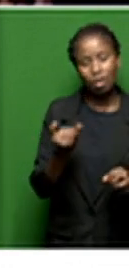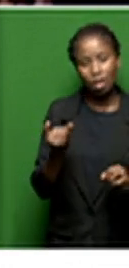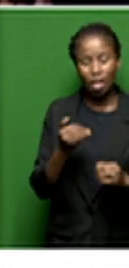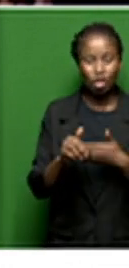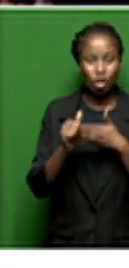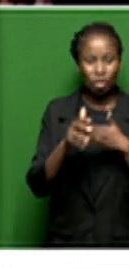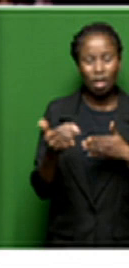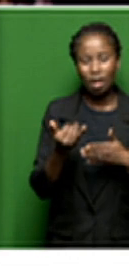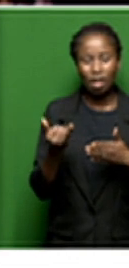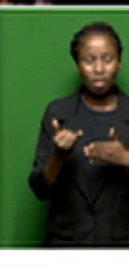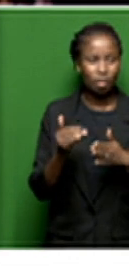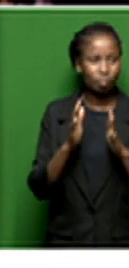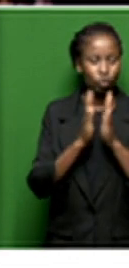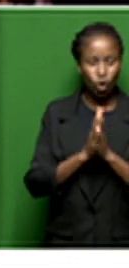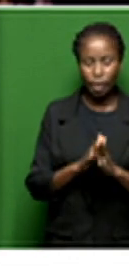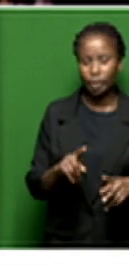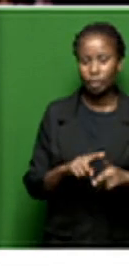organisations,